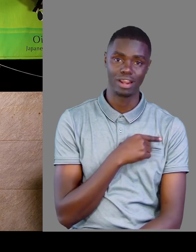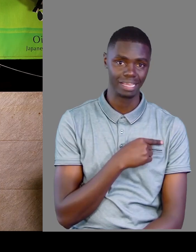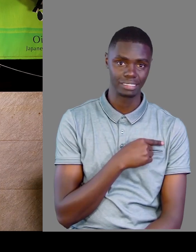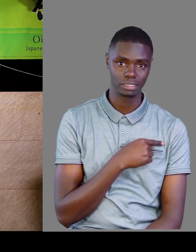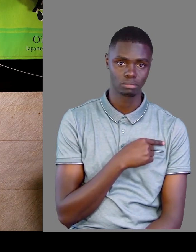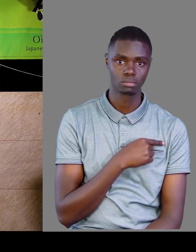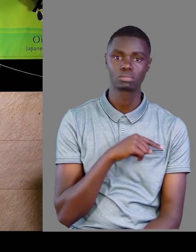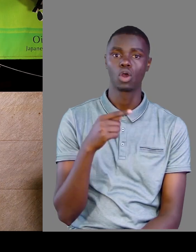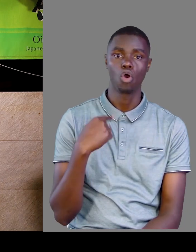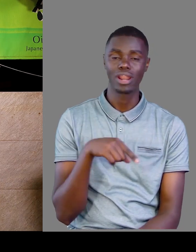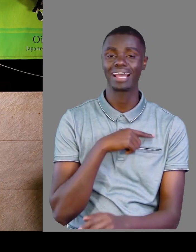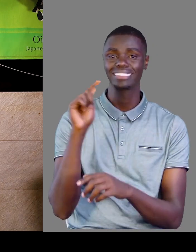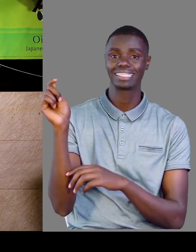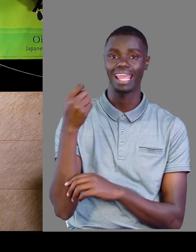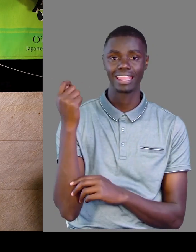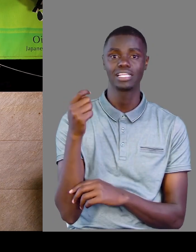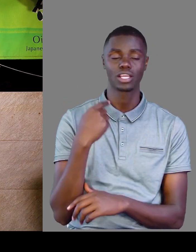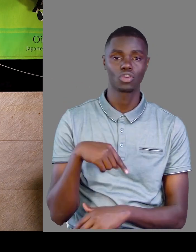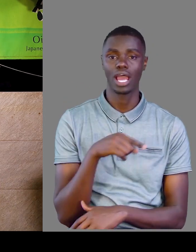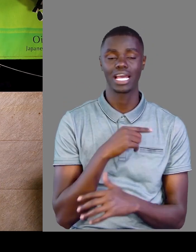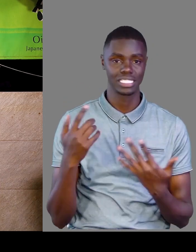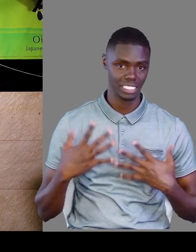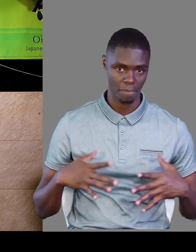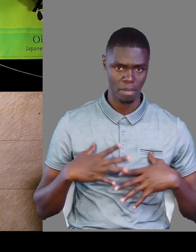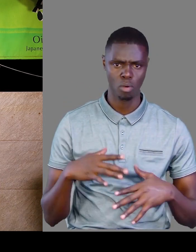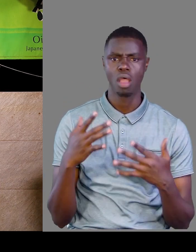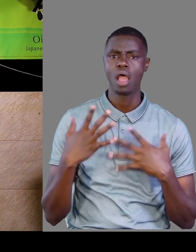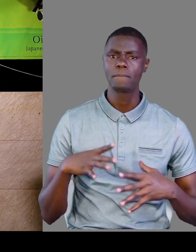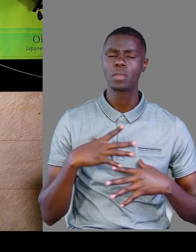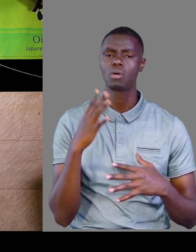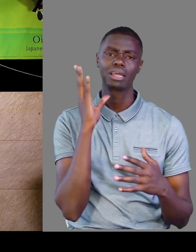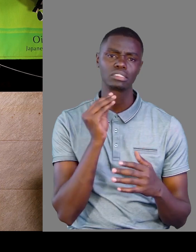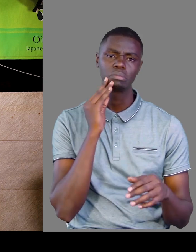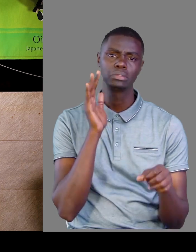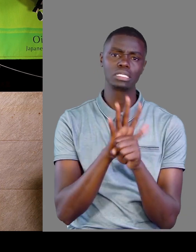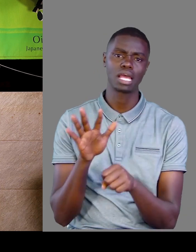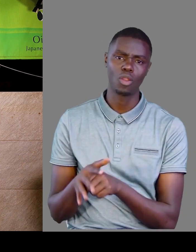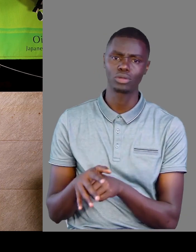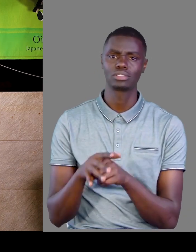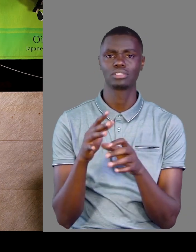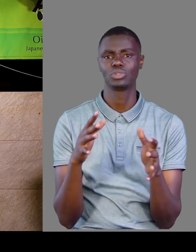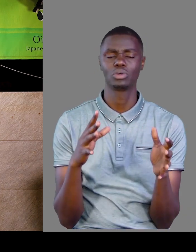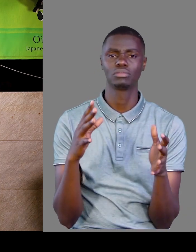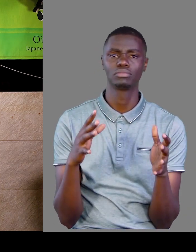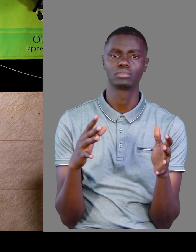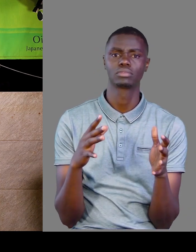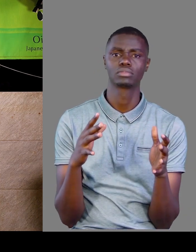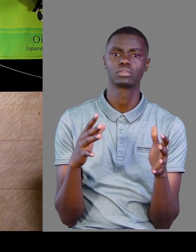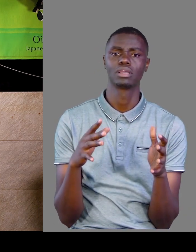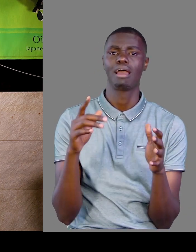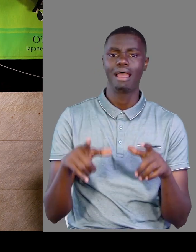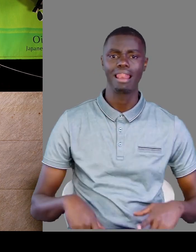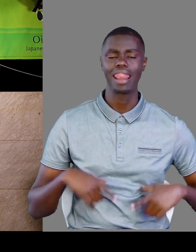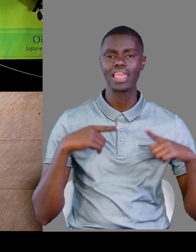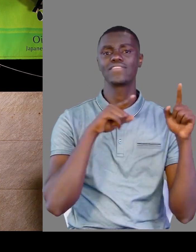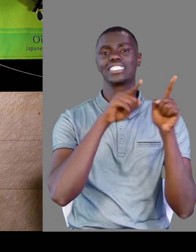us Kenyans, on us human beings. You know, people go through a lot of stuff every day. Like, life